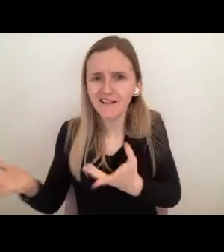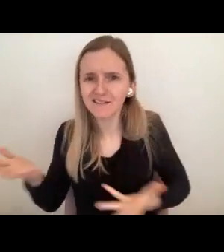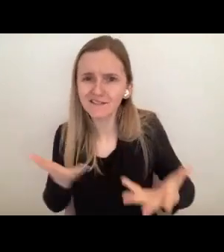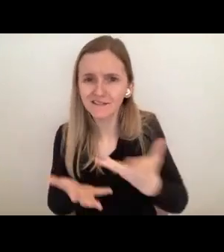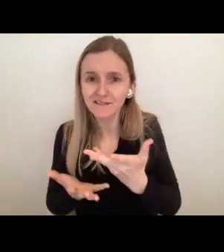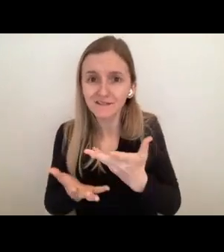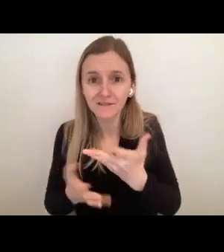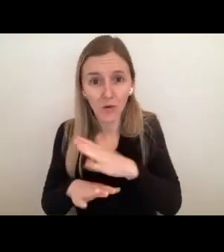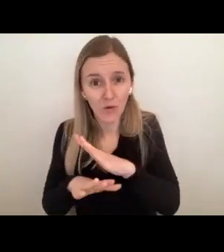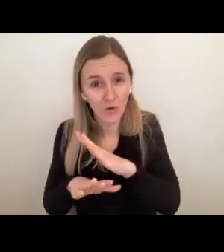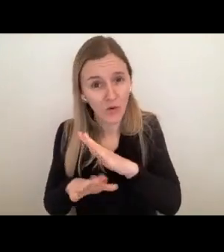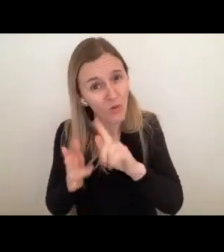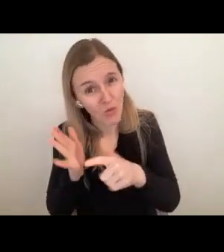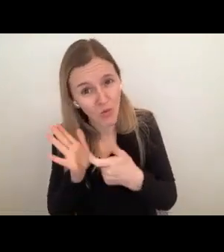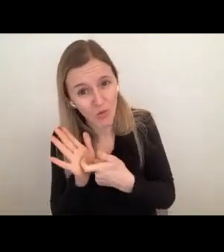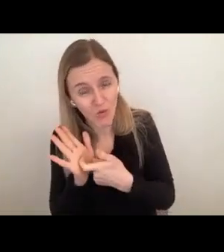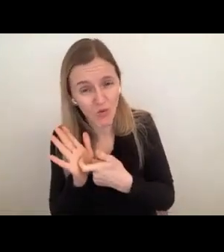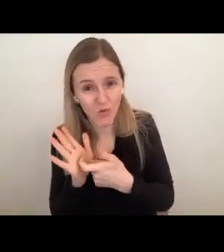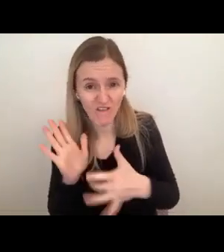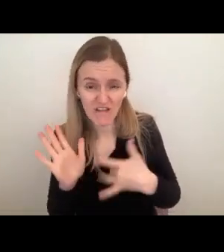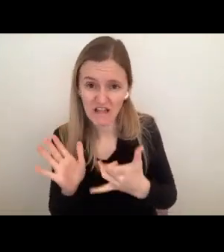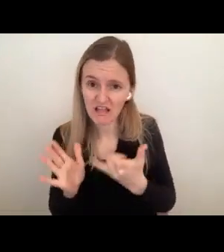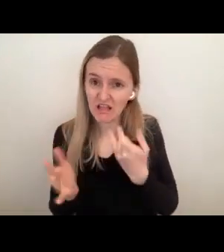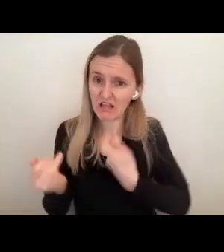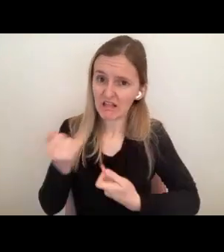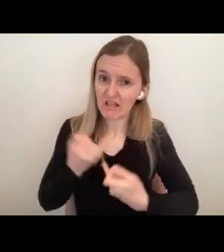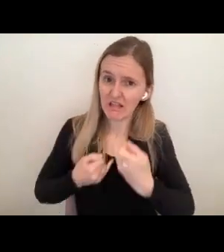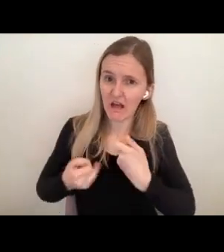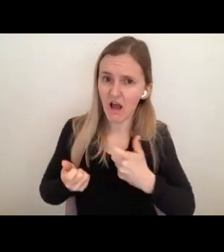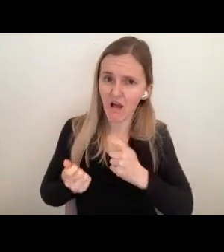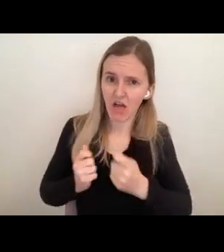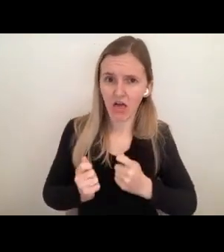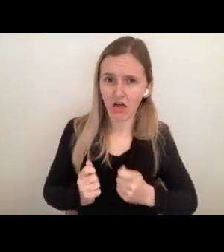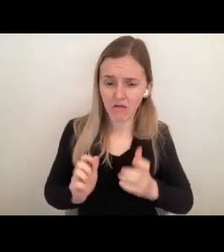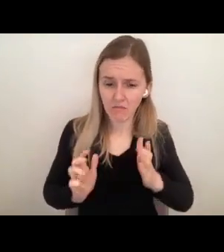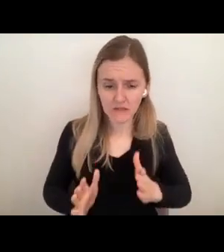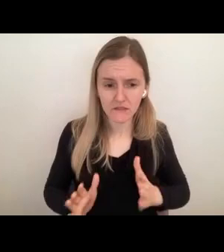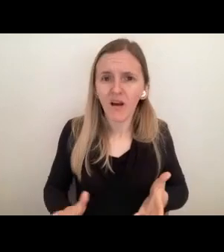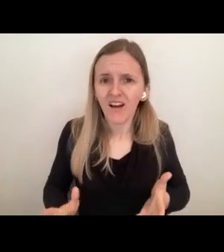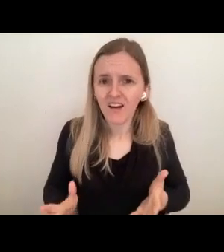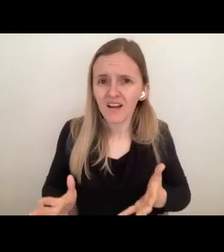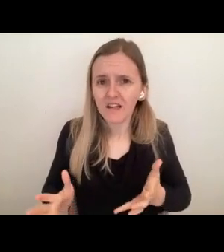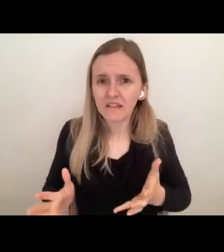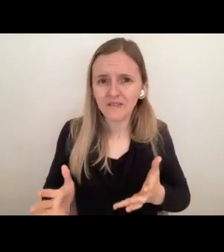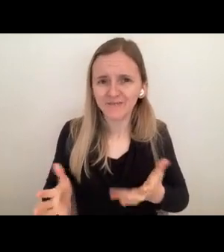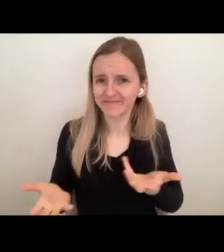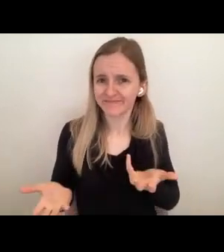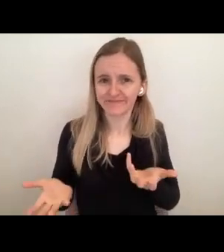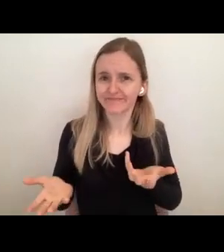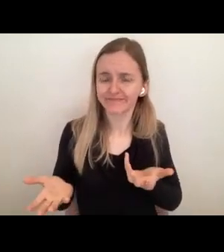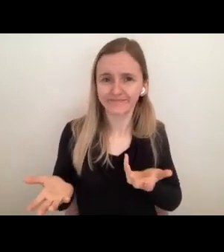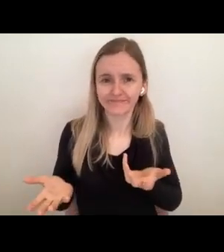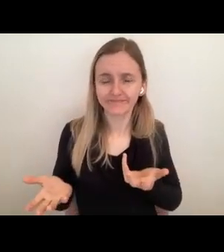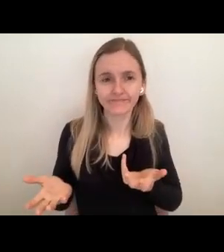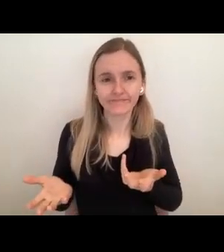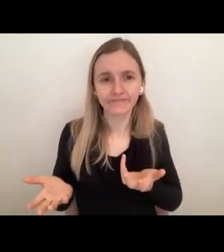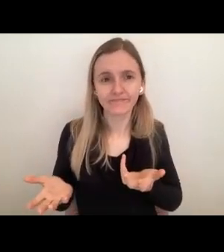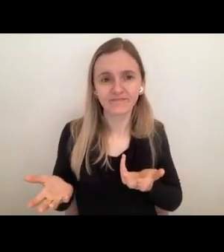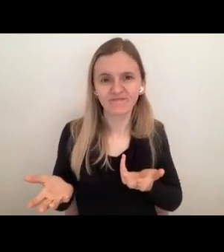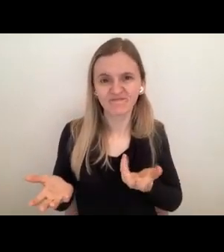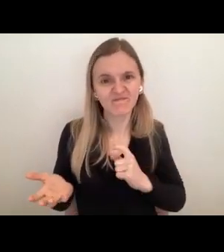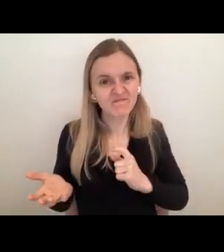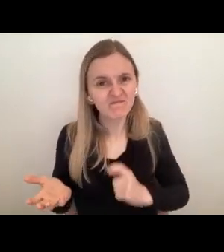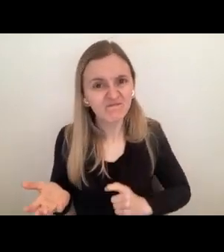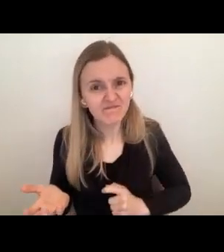we actually giving them the communication within our social world that what they're doing isn't